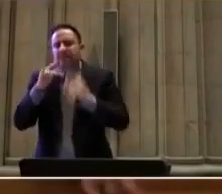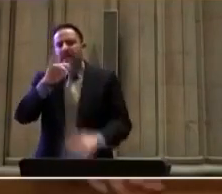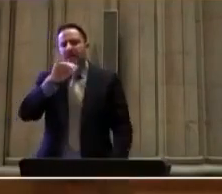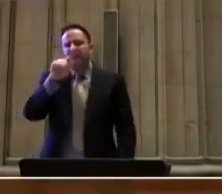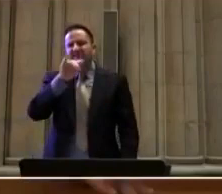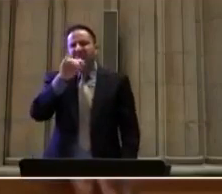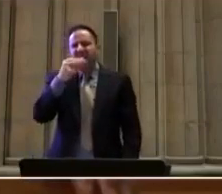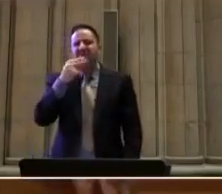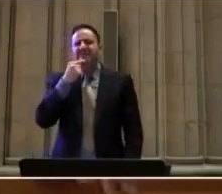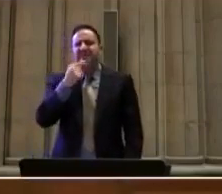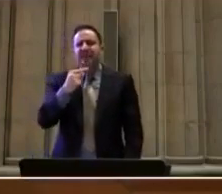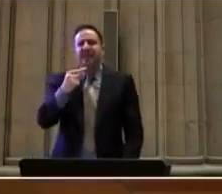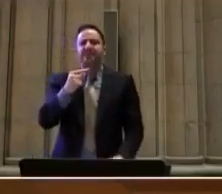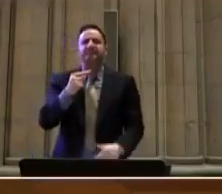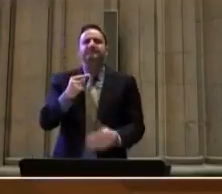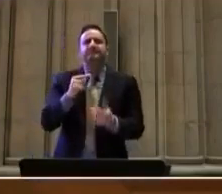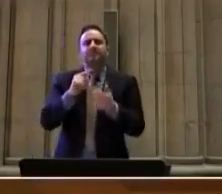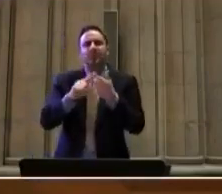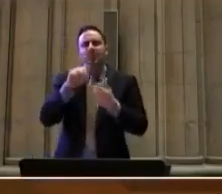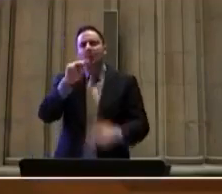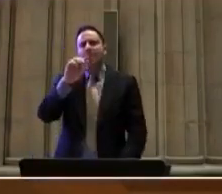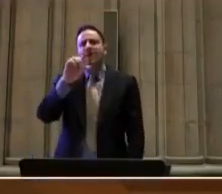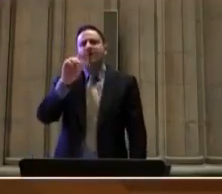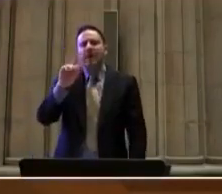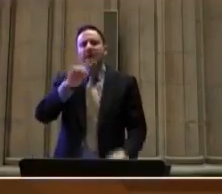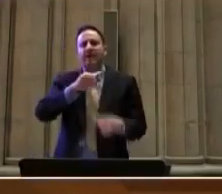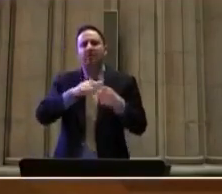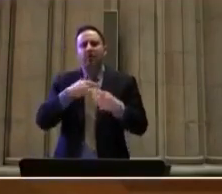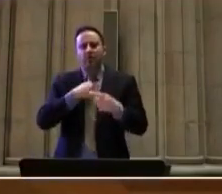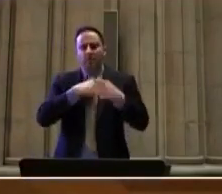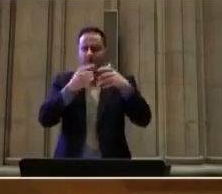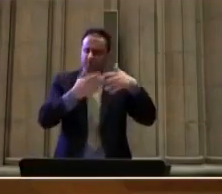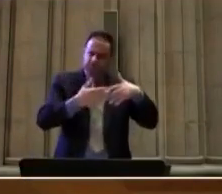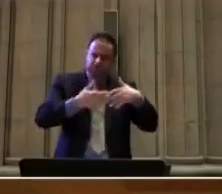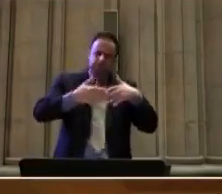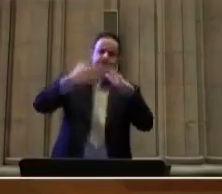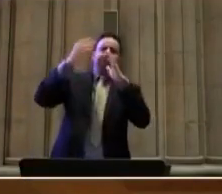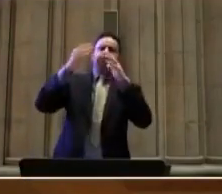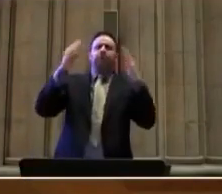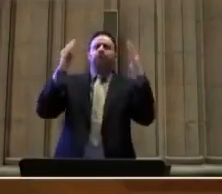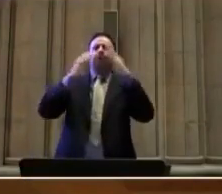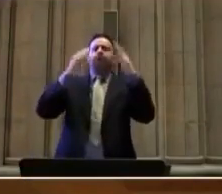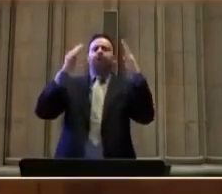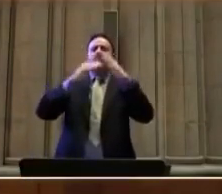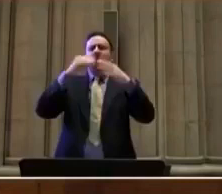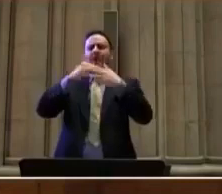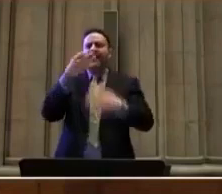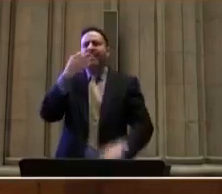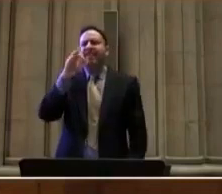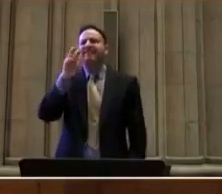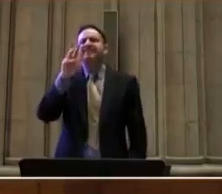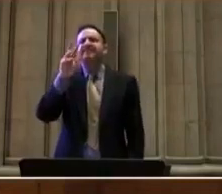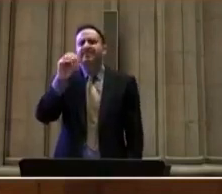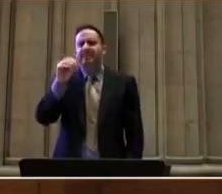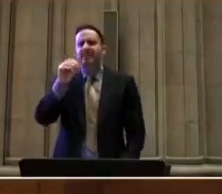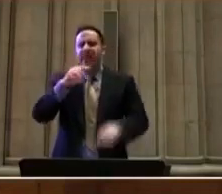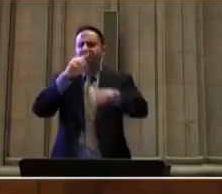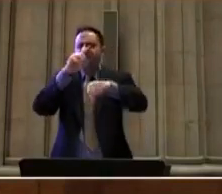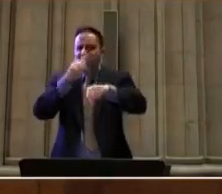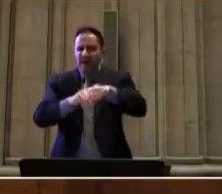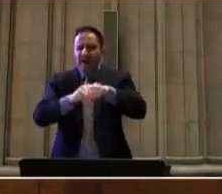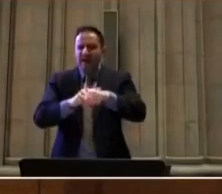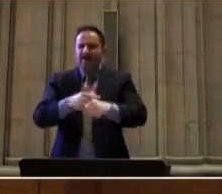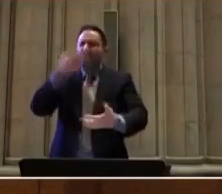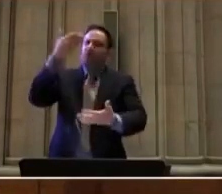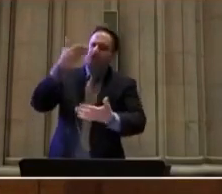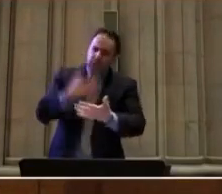saying what Dr. King said to America when we faced a jam in the 1960s. "The time has come for